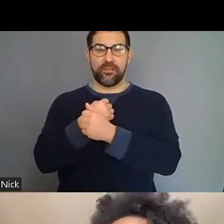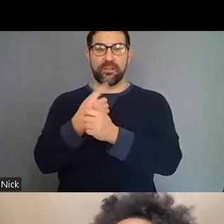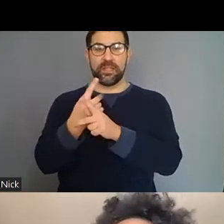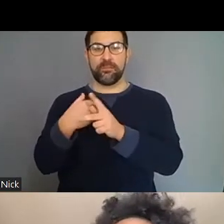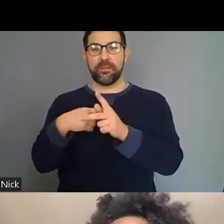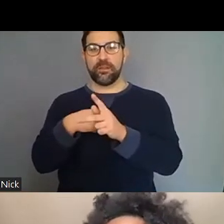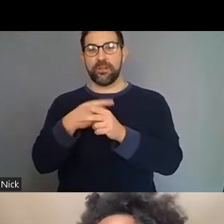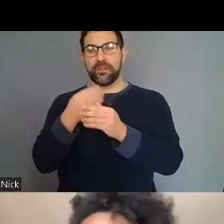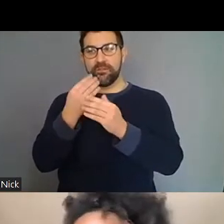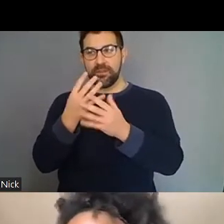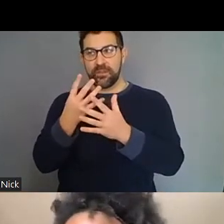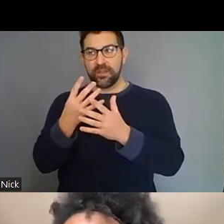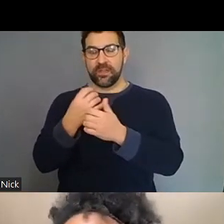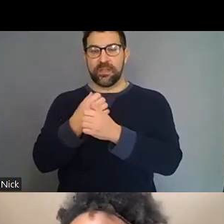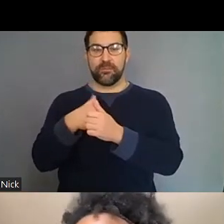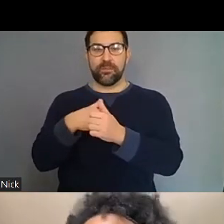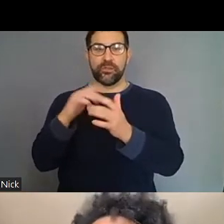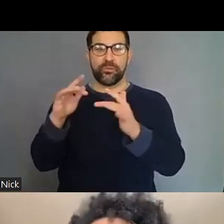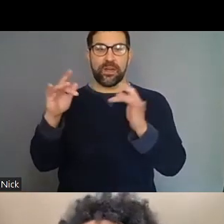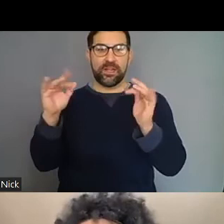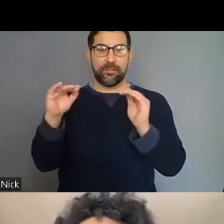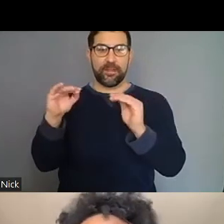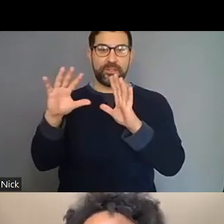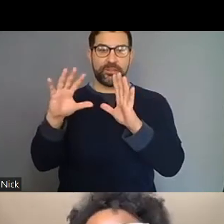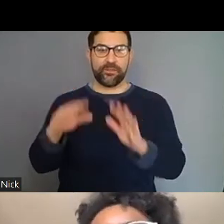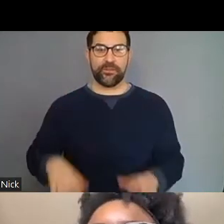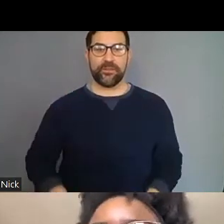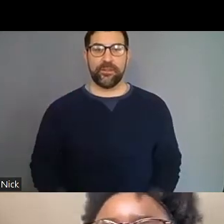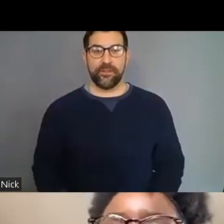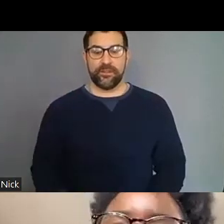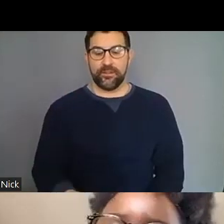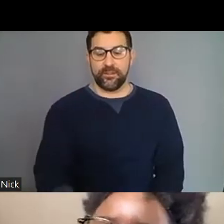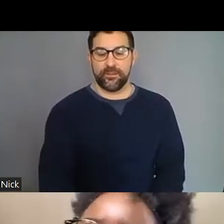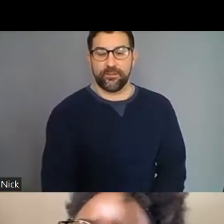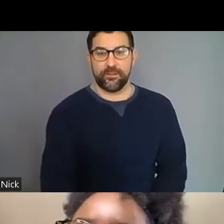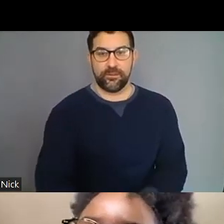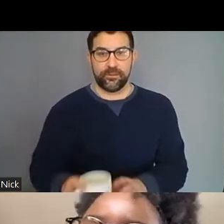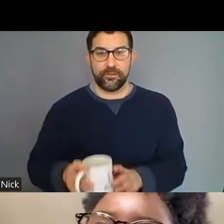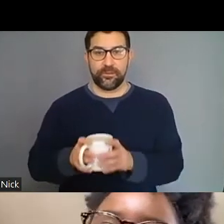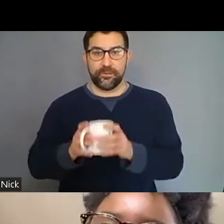nourished, and we keep us radiant and magical.